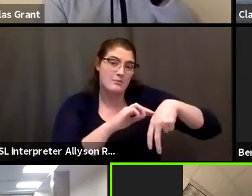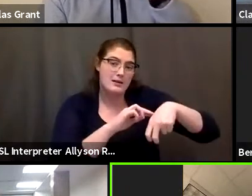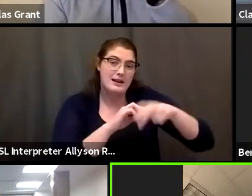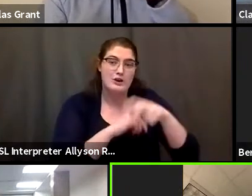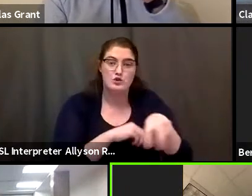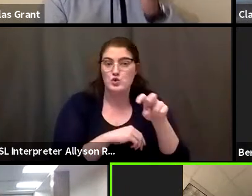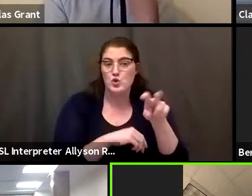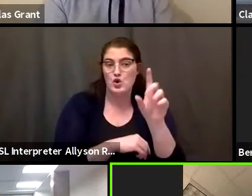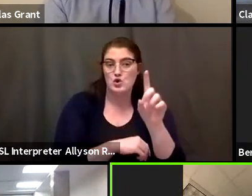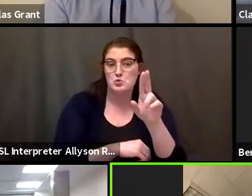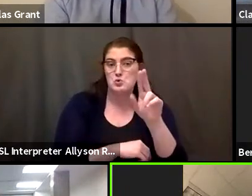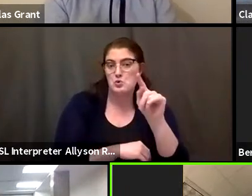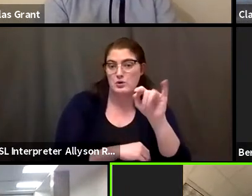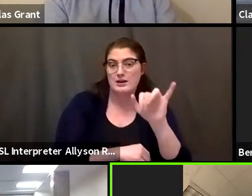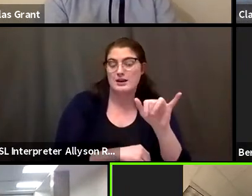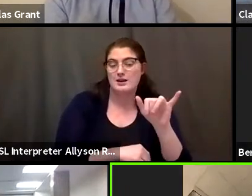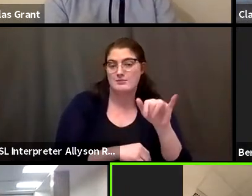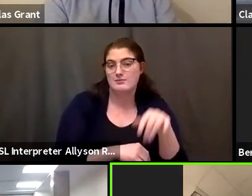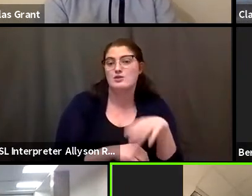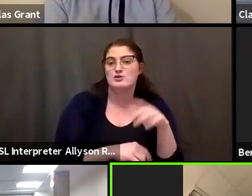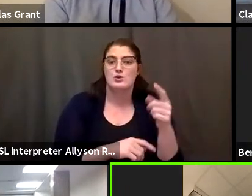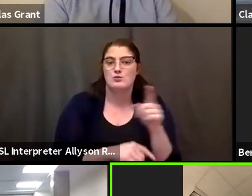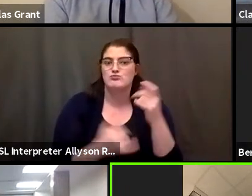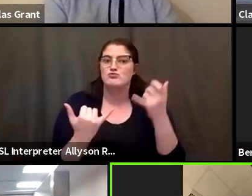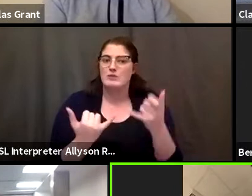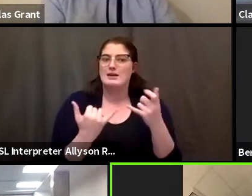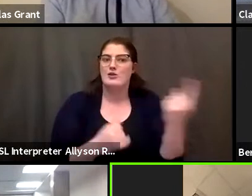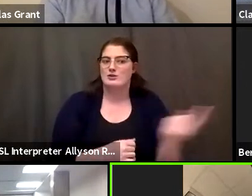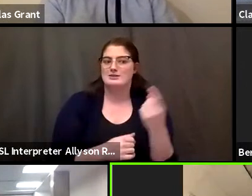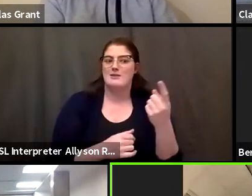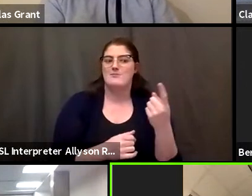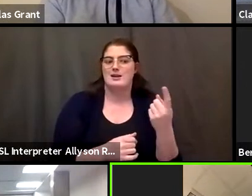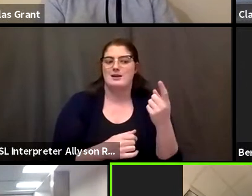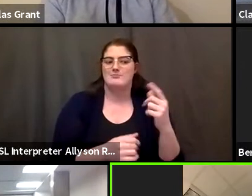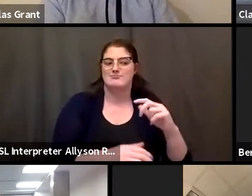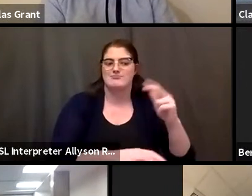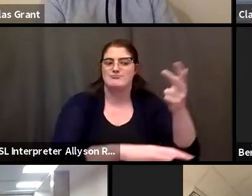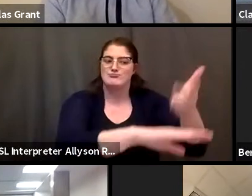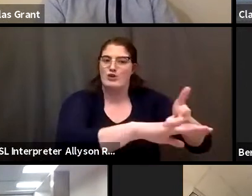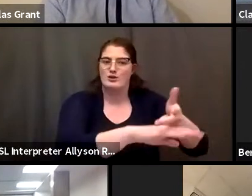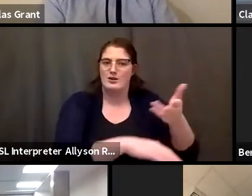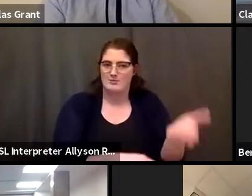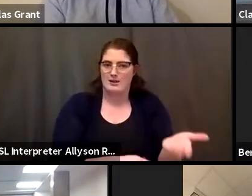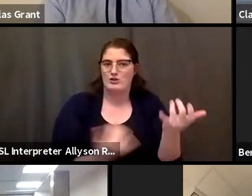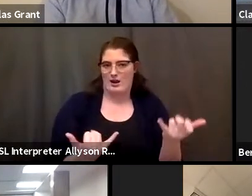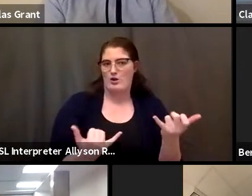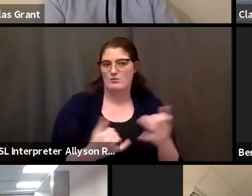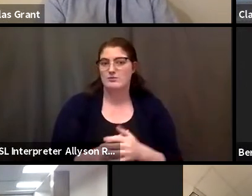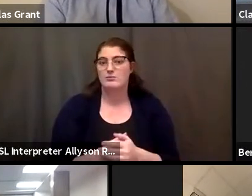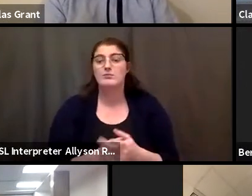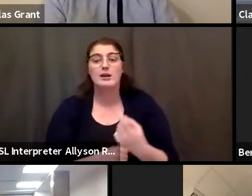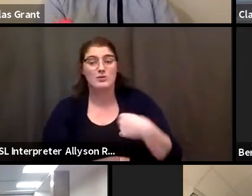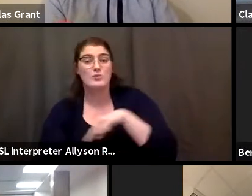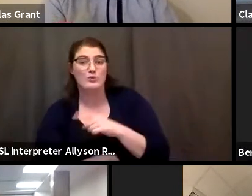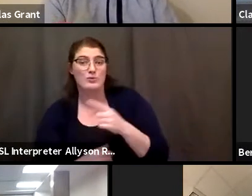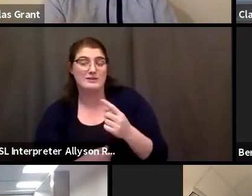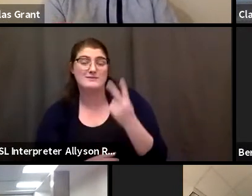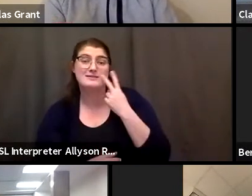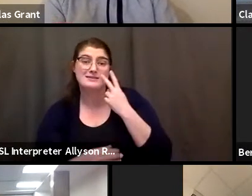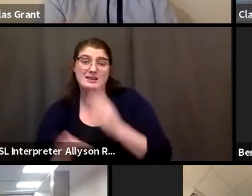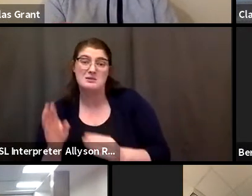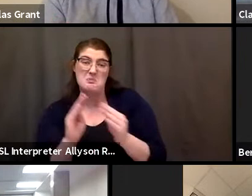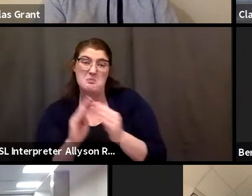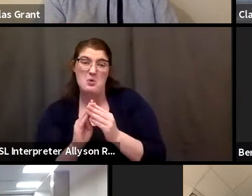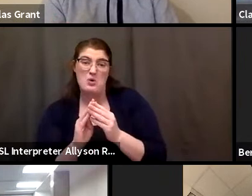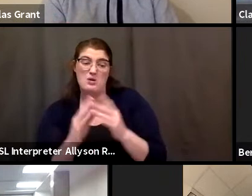relieved. And so there is definitely someone out there now that I do know of. Well, we have seen more presence than we have in